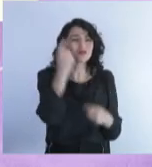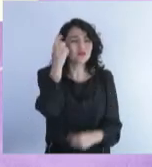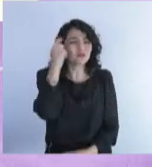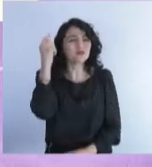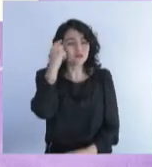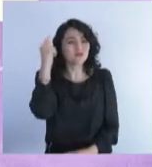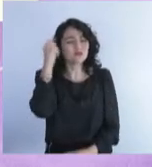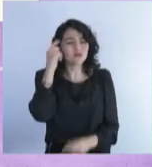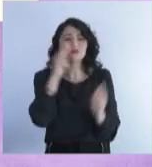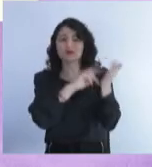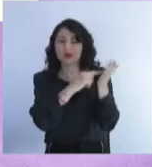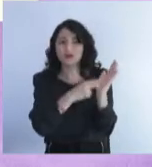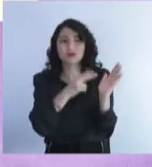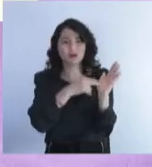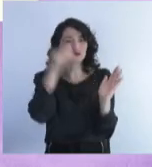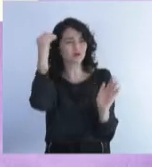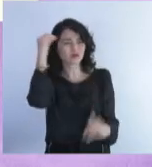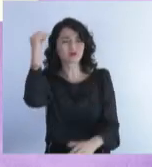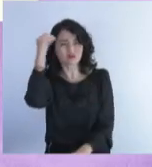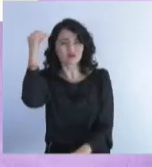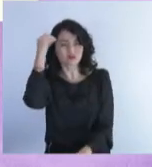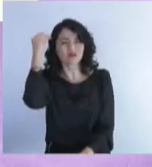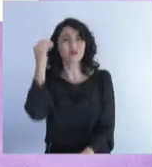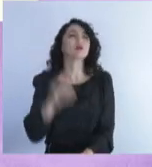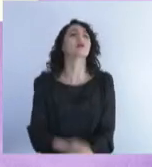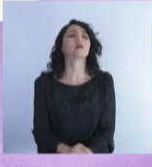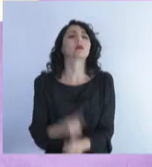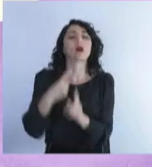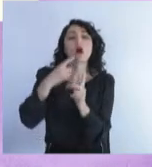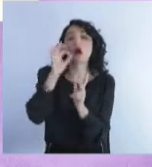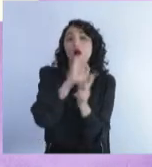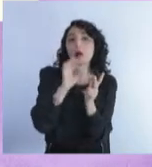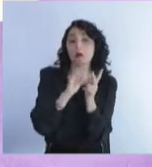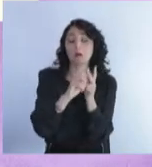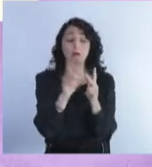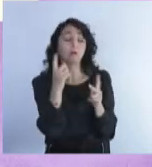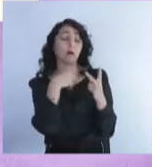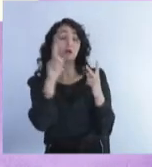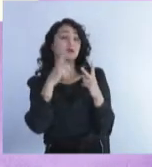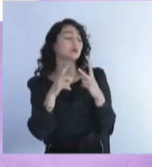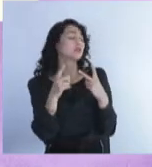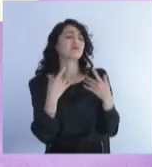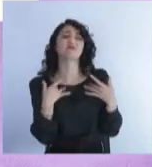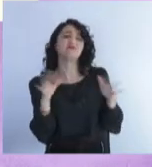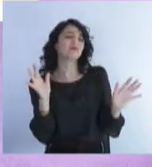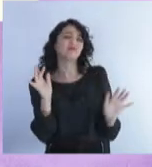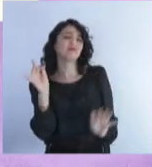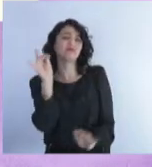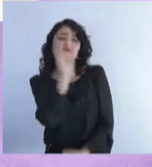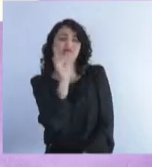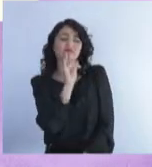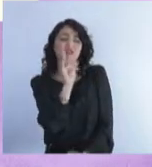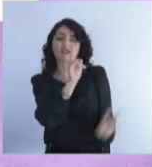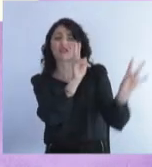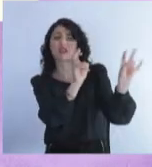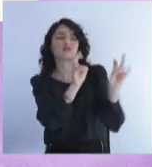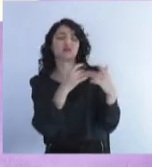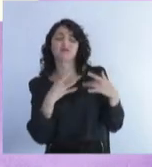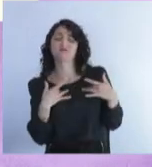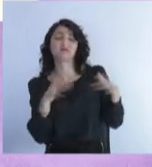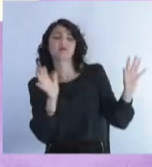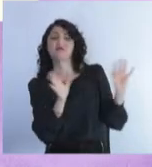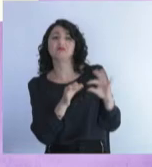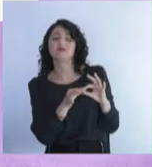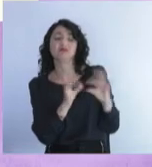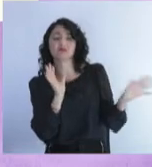problem. There's another way of reacting, which is not caring, disengagement. This can lead to depression. But then